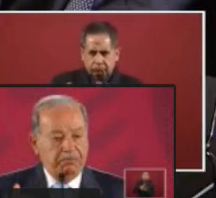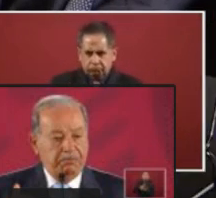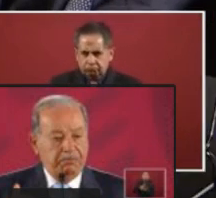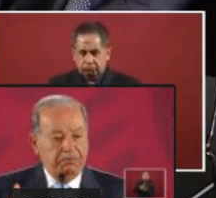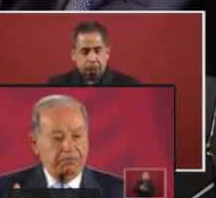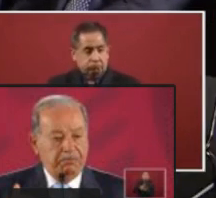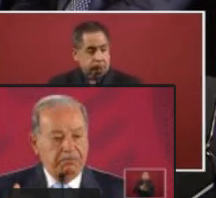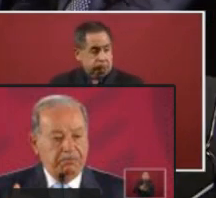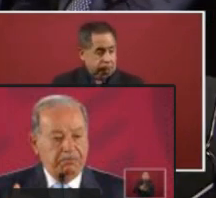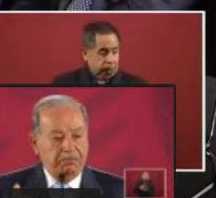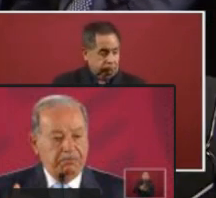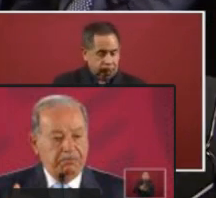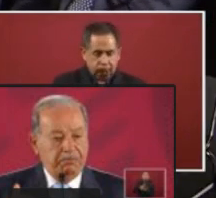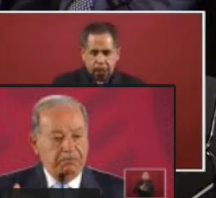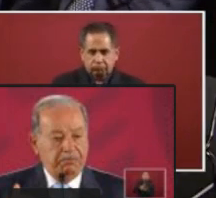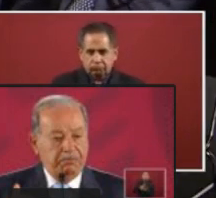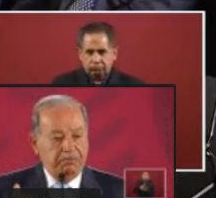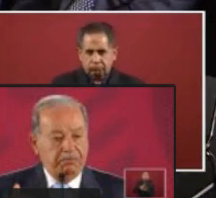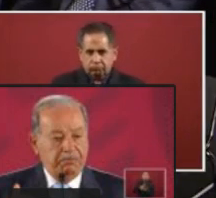the volume.